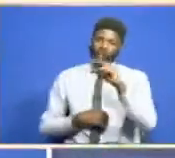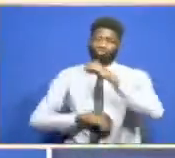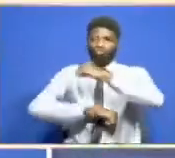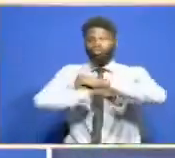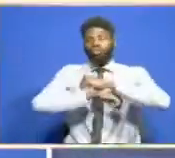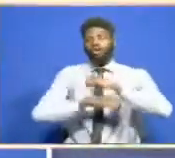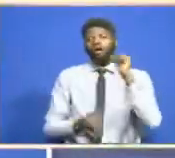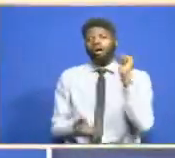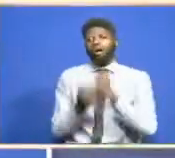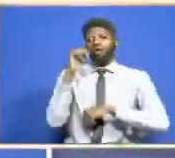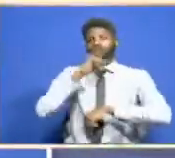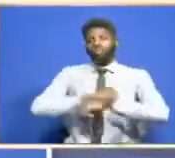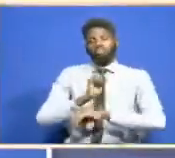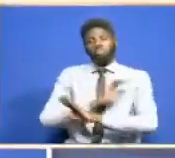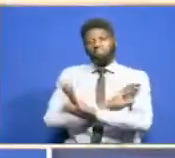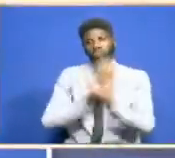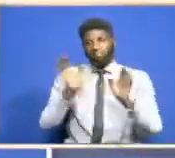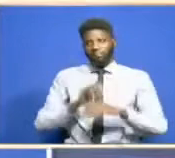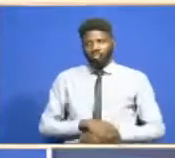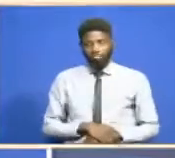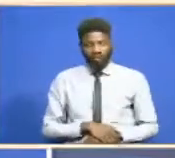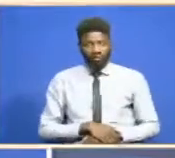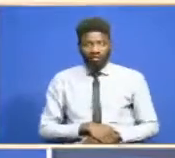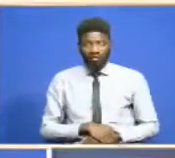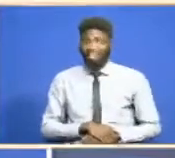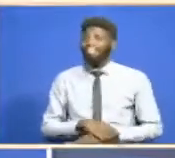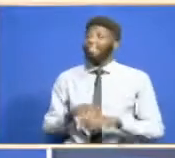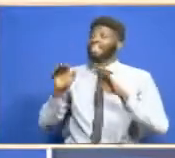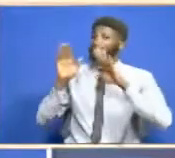secondary. We know our kids have lost 1 year.